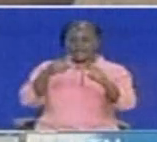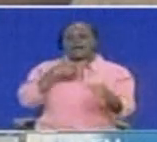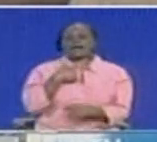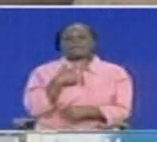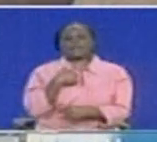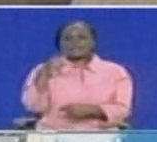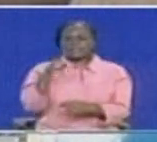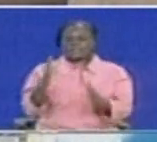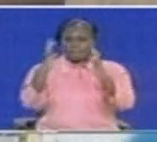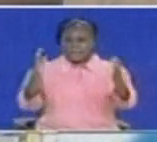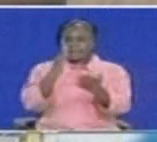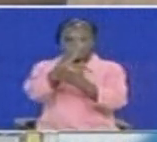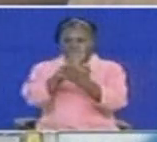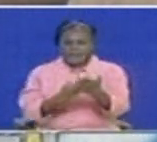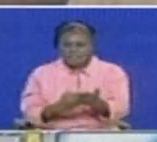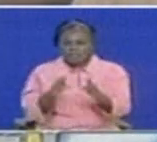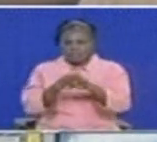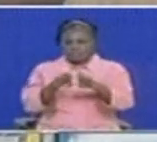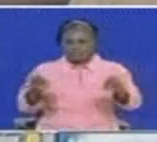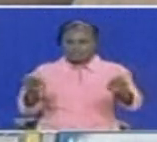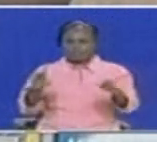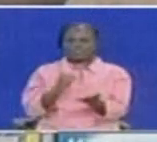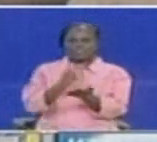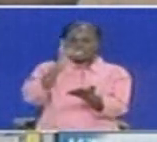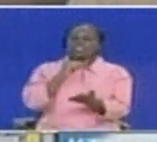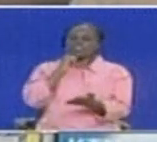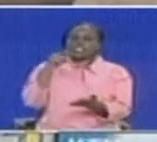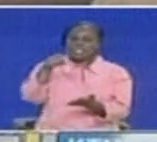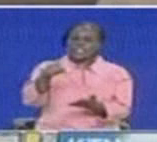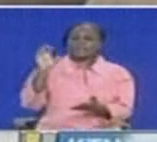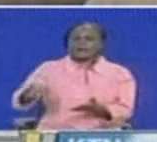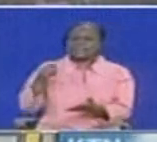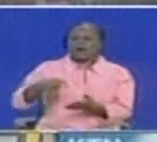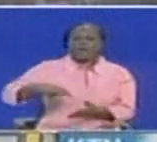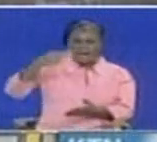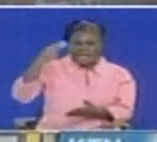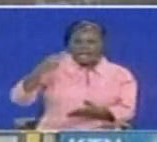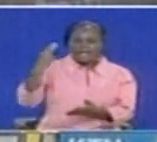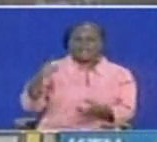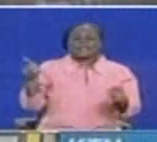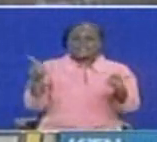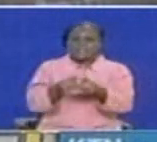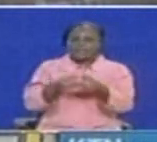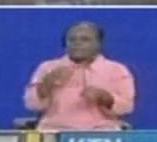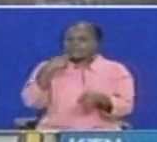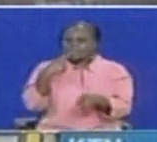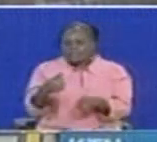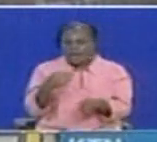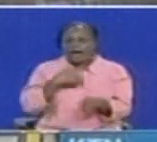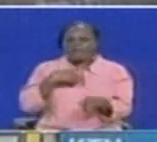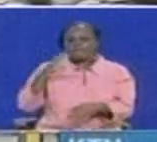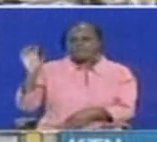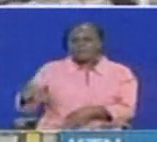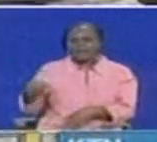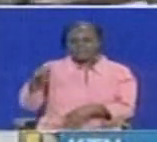a very big part in stabilizing the shilling. If they're not in the market, it would be a lot higher now. Tourism is also said to shock the market